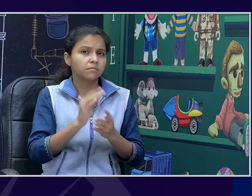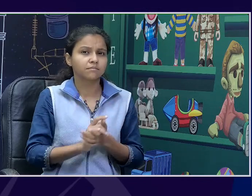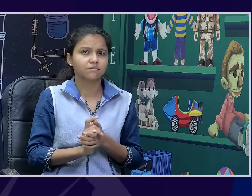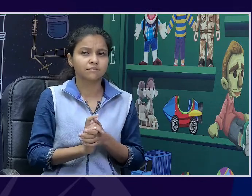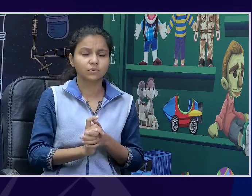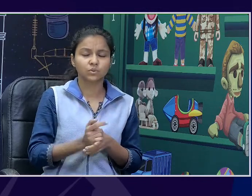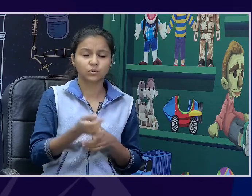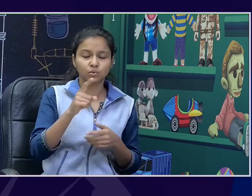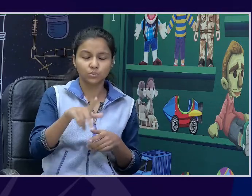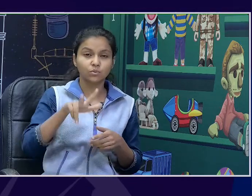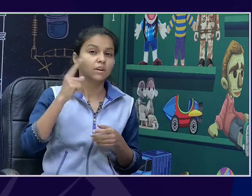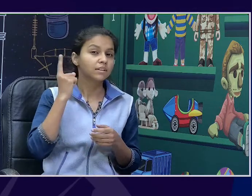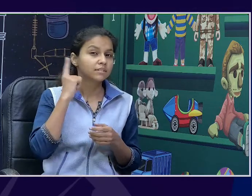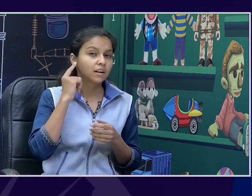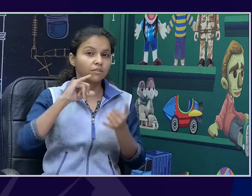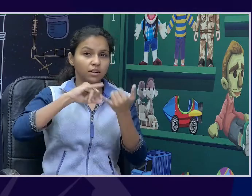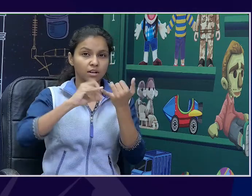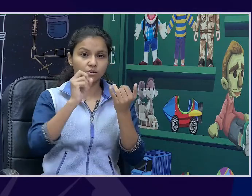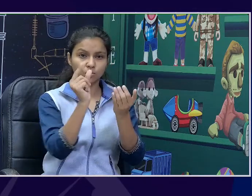to recognize the sound.